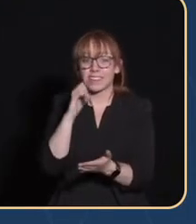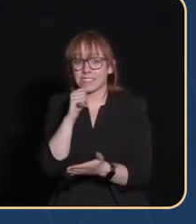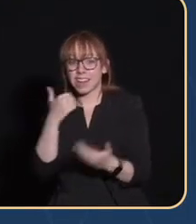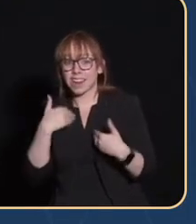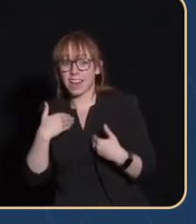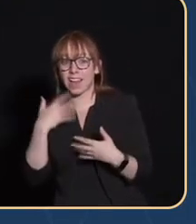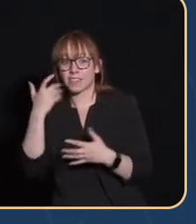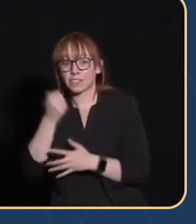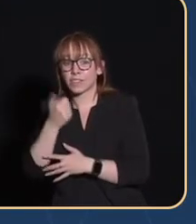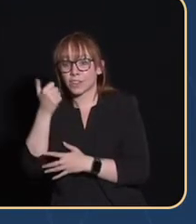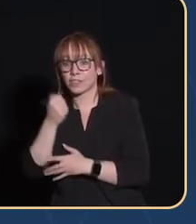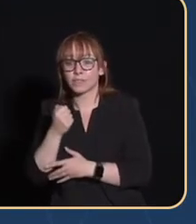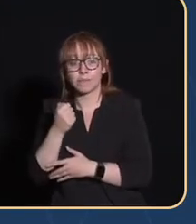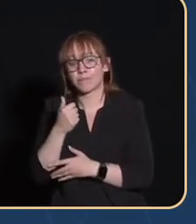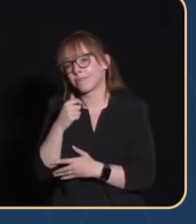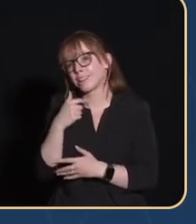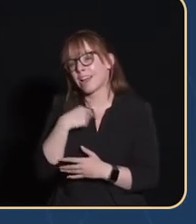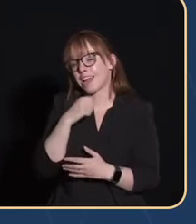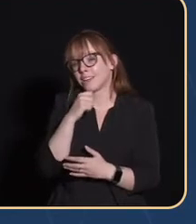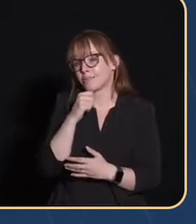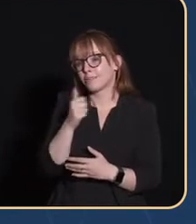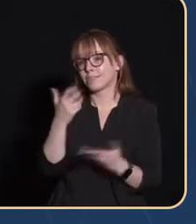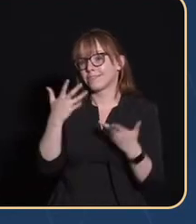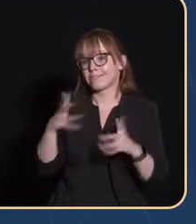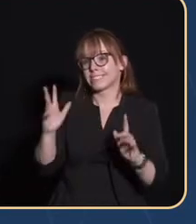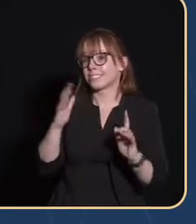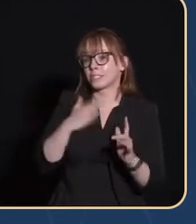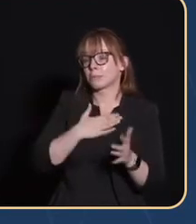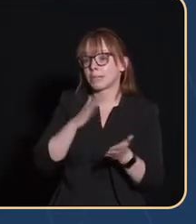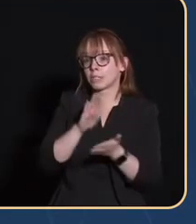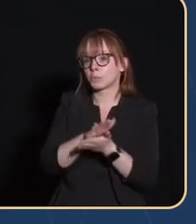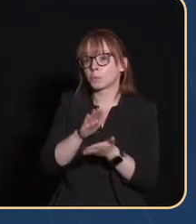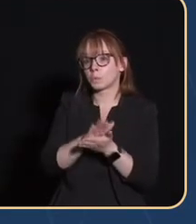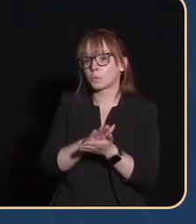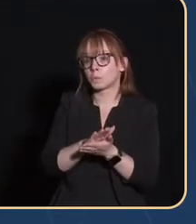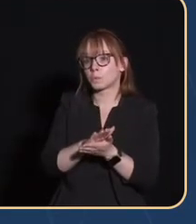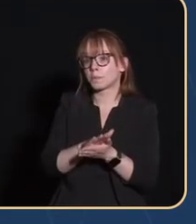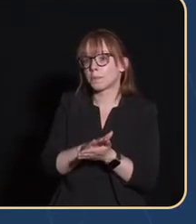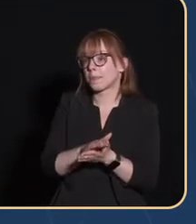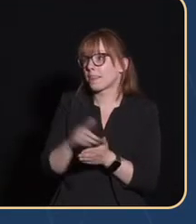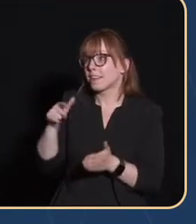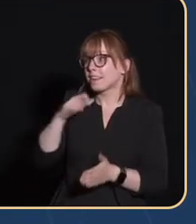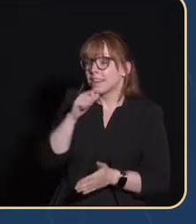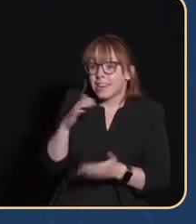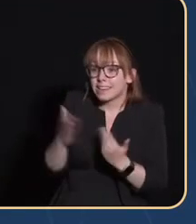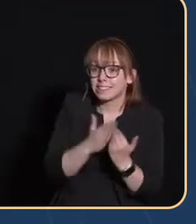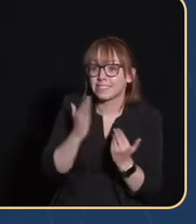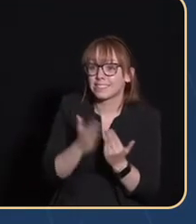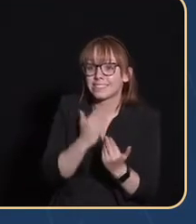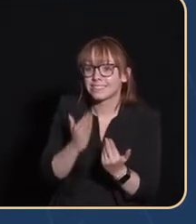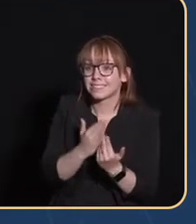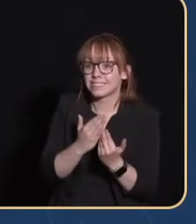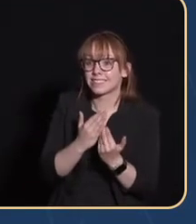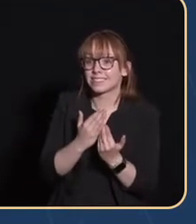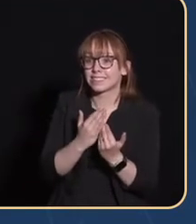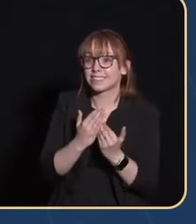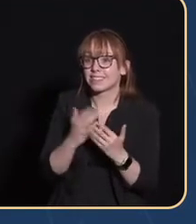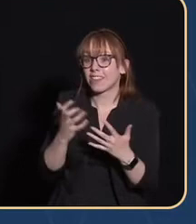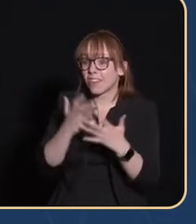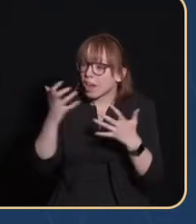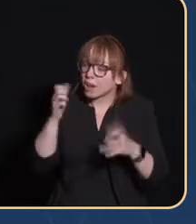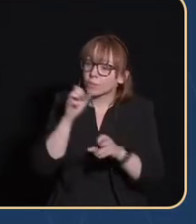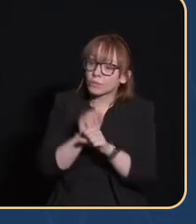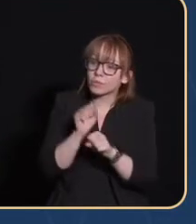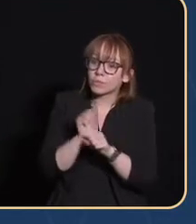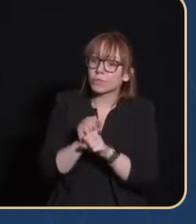would have not finished my academic year. You know, getting a scholarship is not easy because I know there are going to be a lot of people that